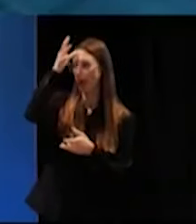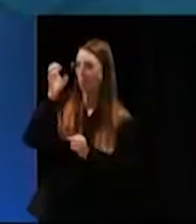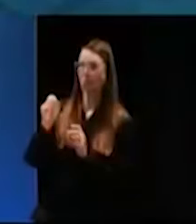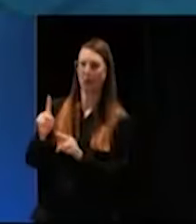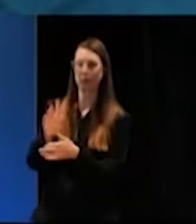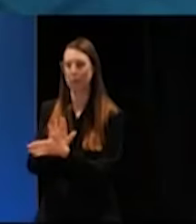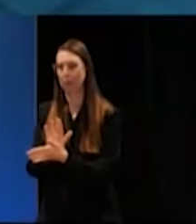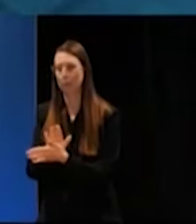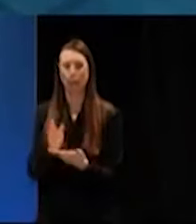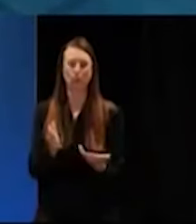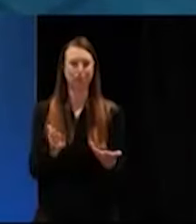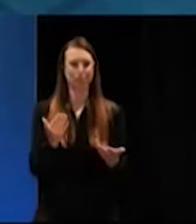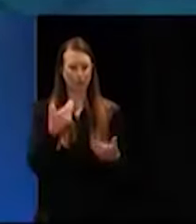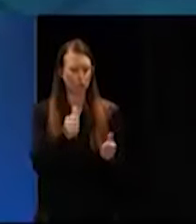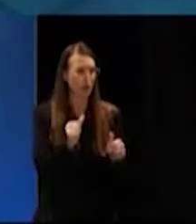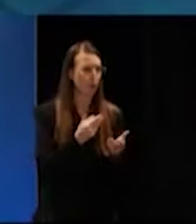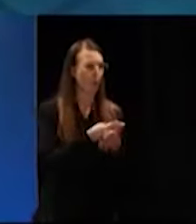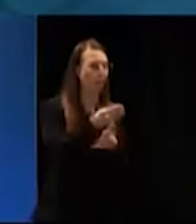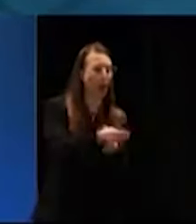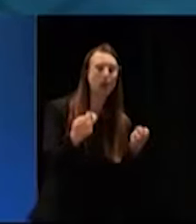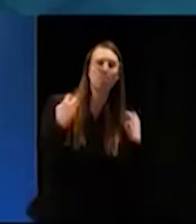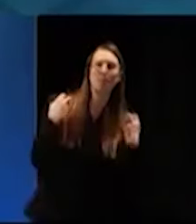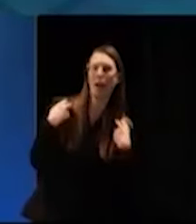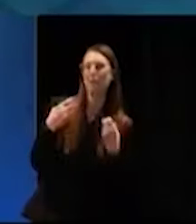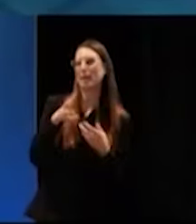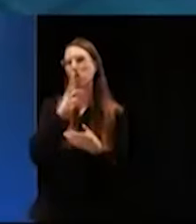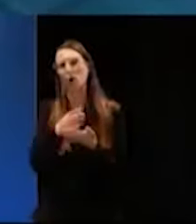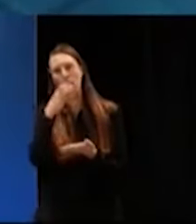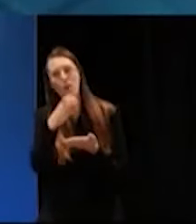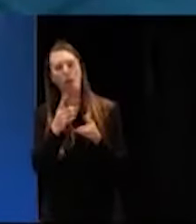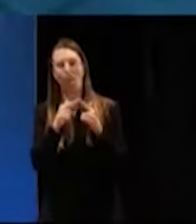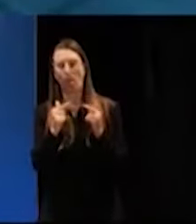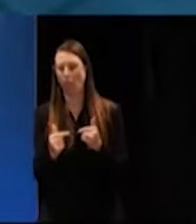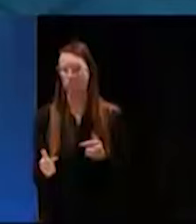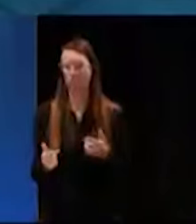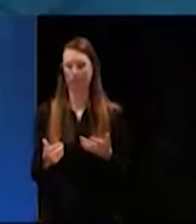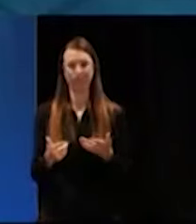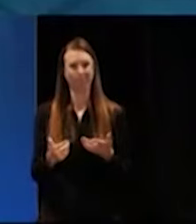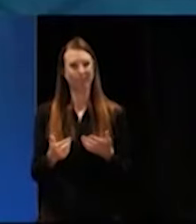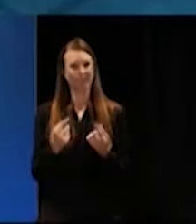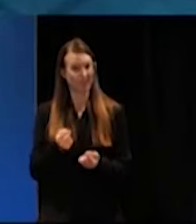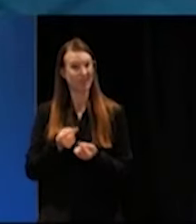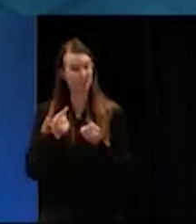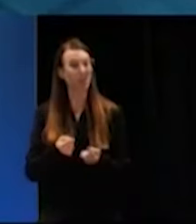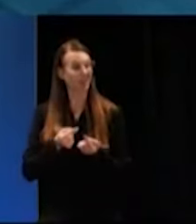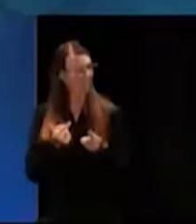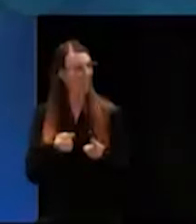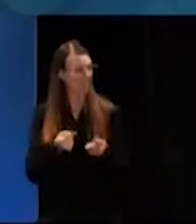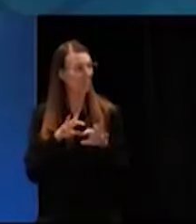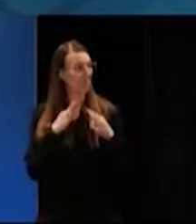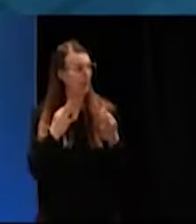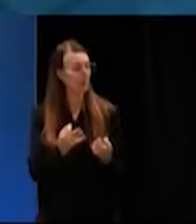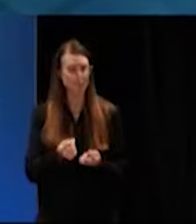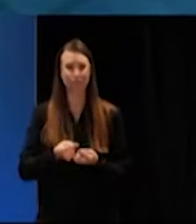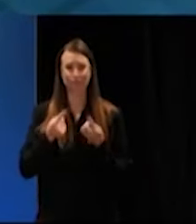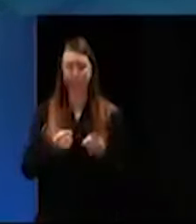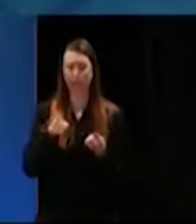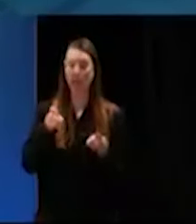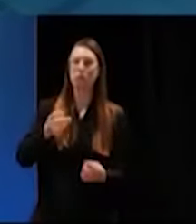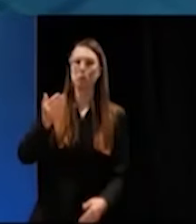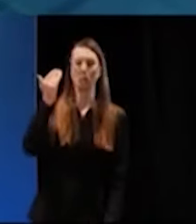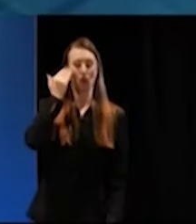to try and buy the backpacks and the water bottles, and it sure added up. Families are struggling. We have to be cognizant of this